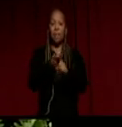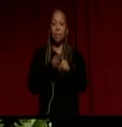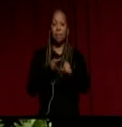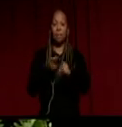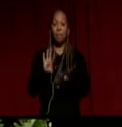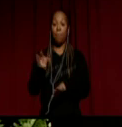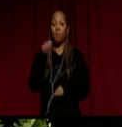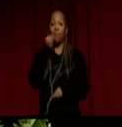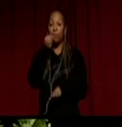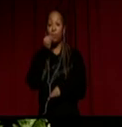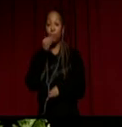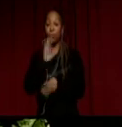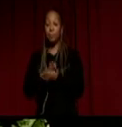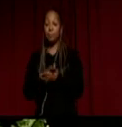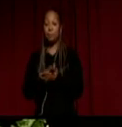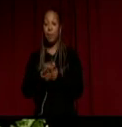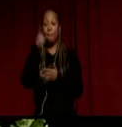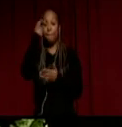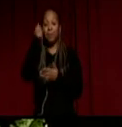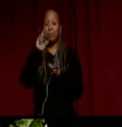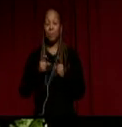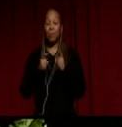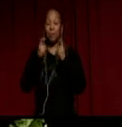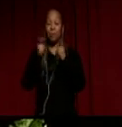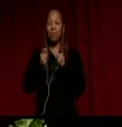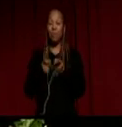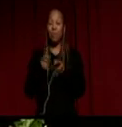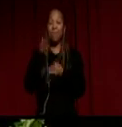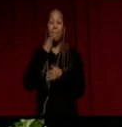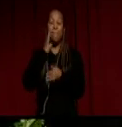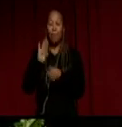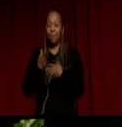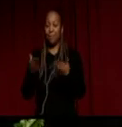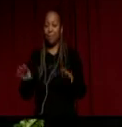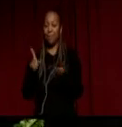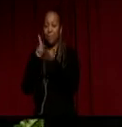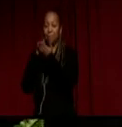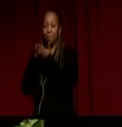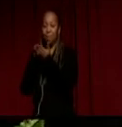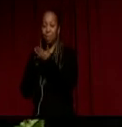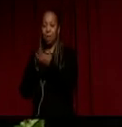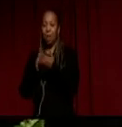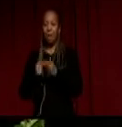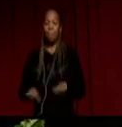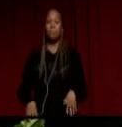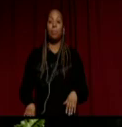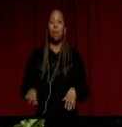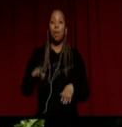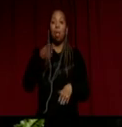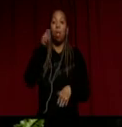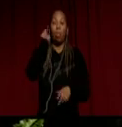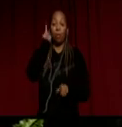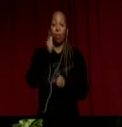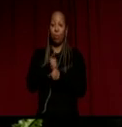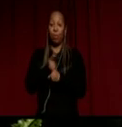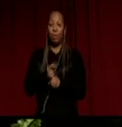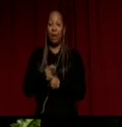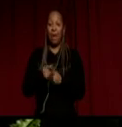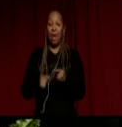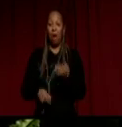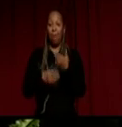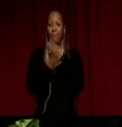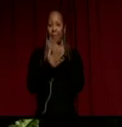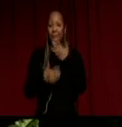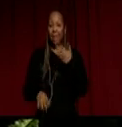the food that we're eating, because we're giving hormones to the chickens. Now our girls are having their periods at 9 years old. We're